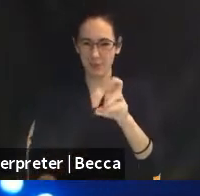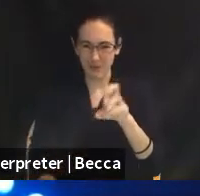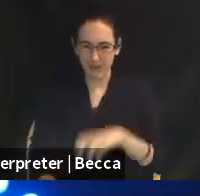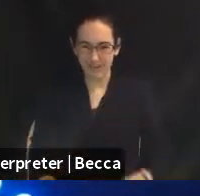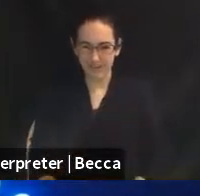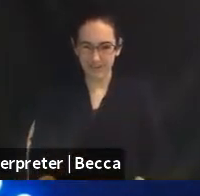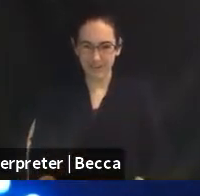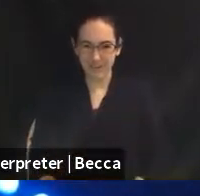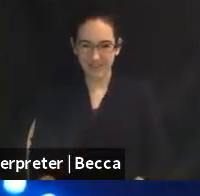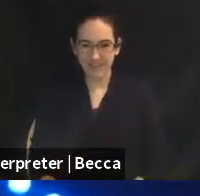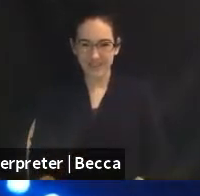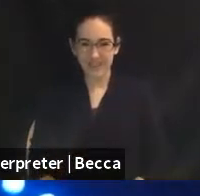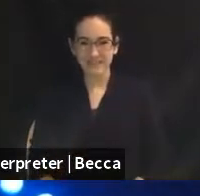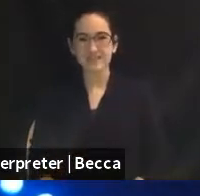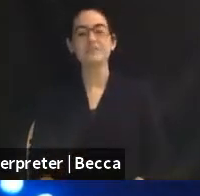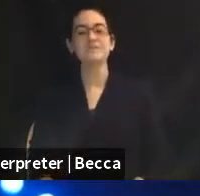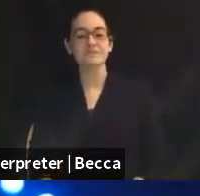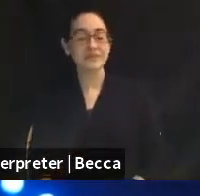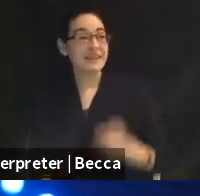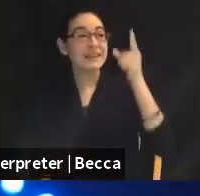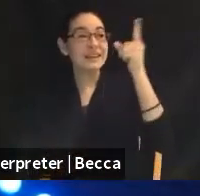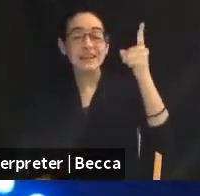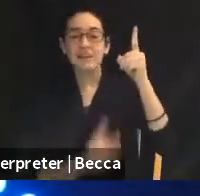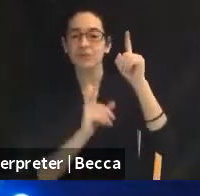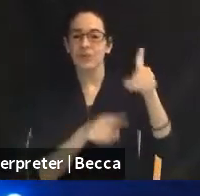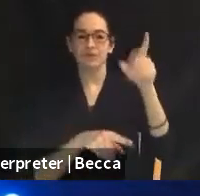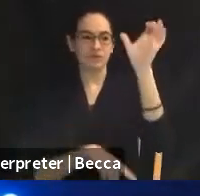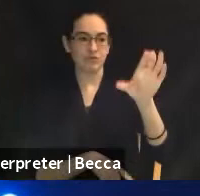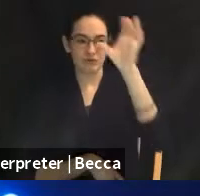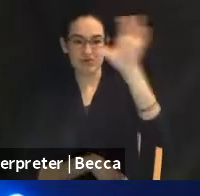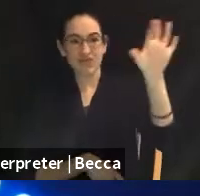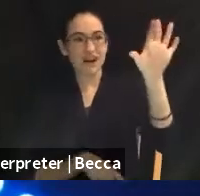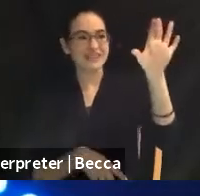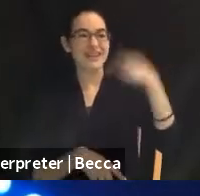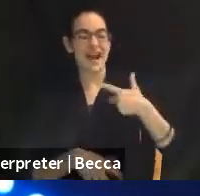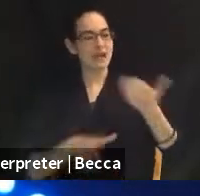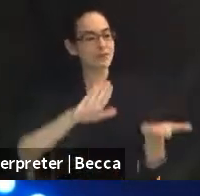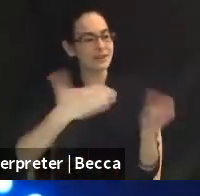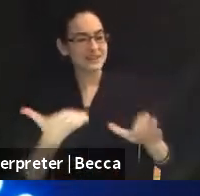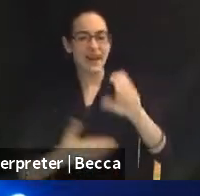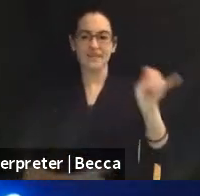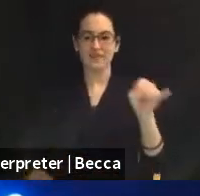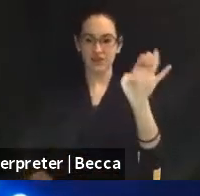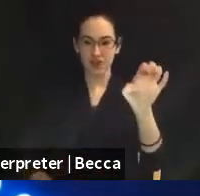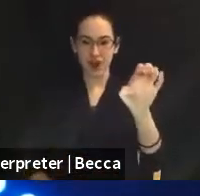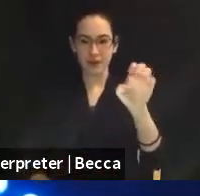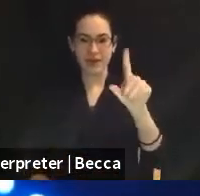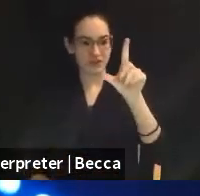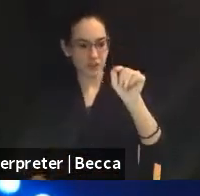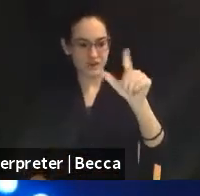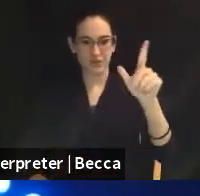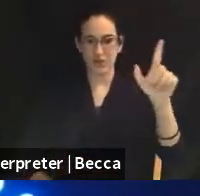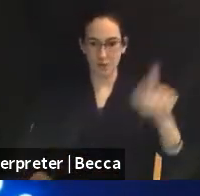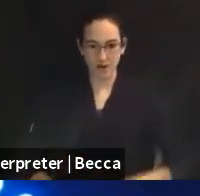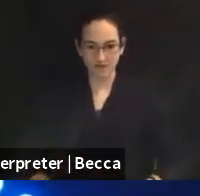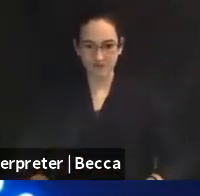Jesus scorned going to a cross and he's saying, I'm gonna die for Joe in 2021, but